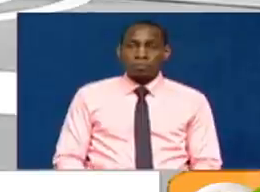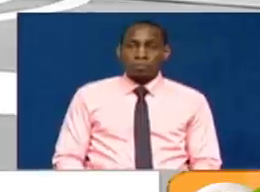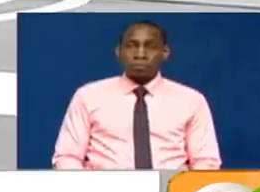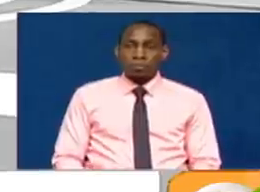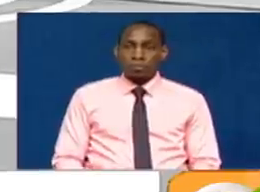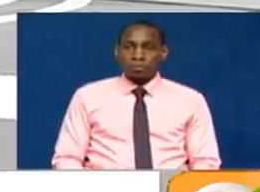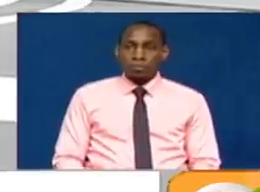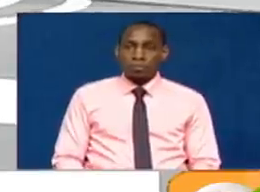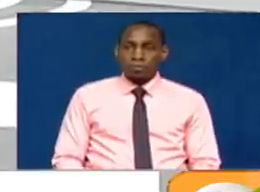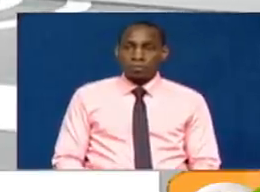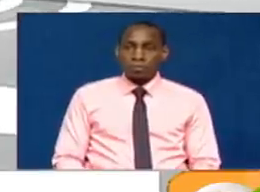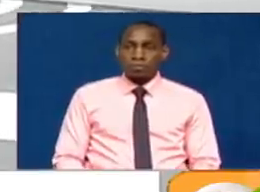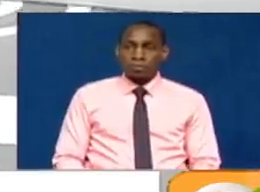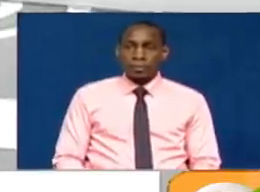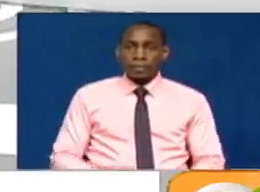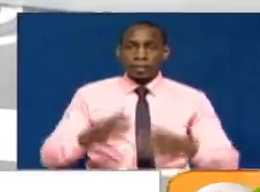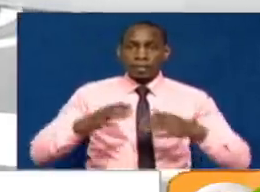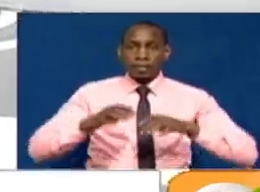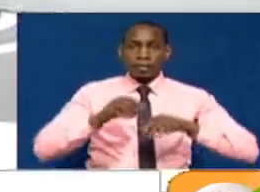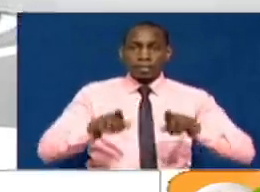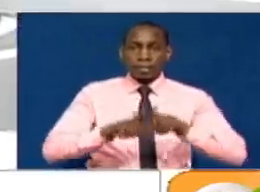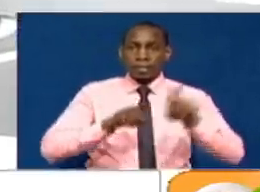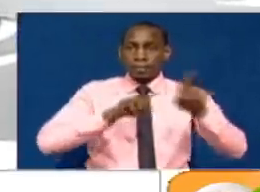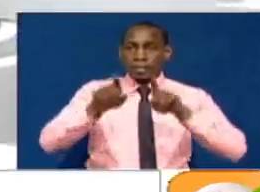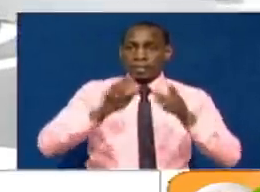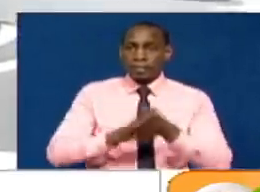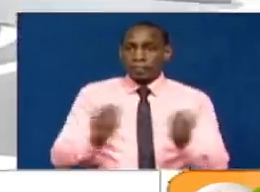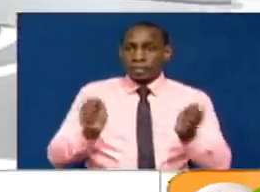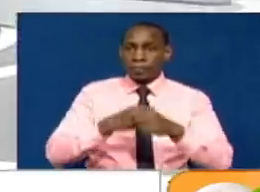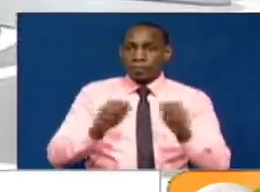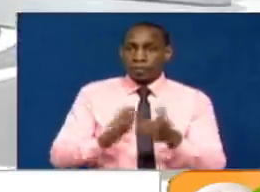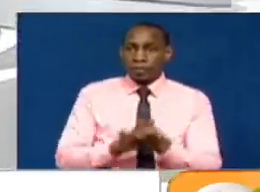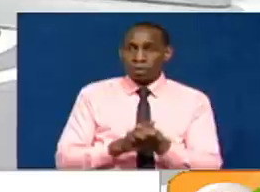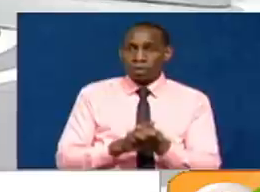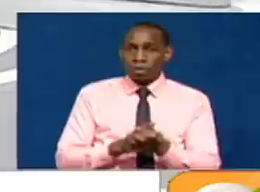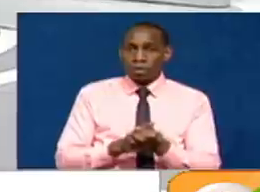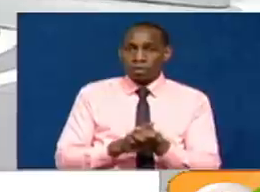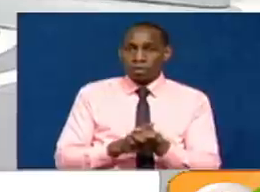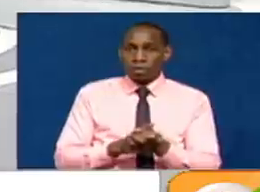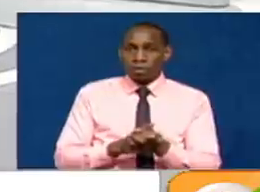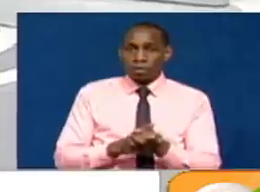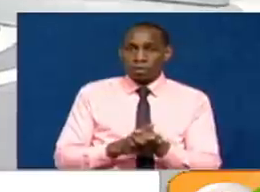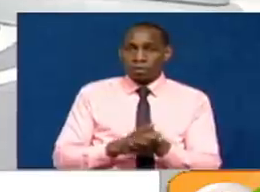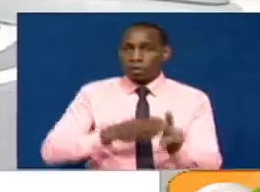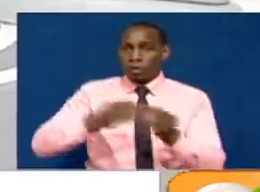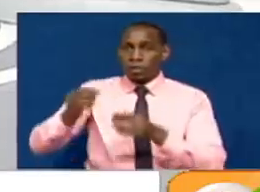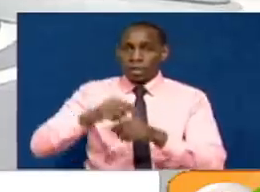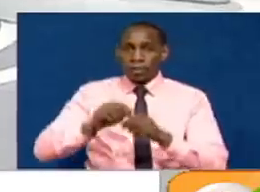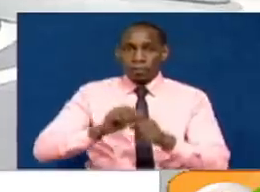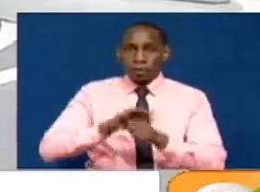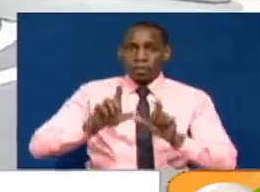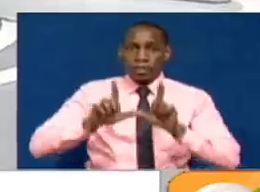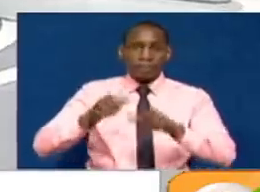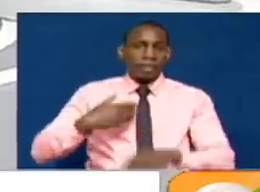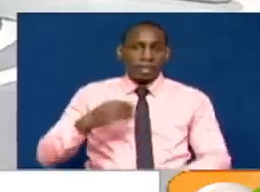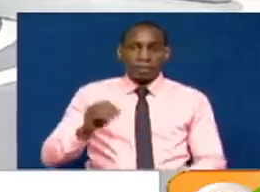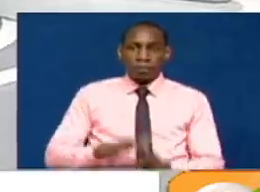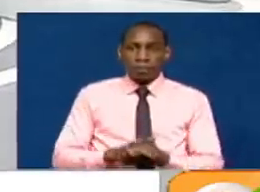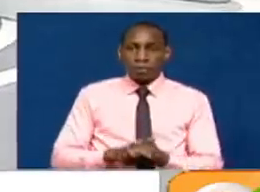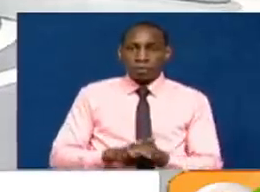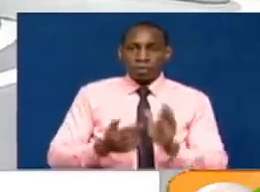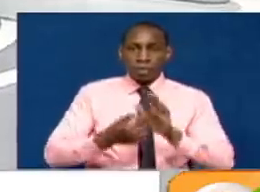Yvonne, also I noticed with traveling, you could not leave without the COVID-19 vaccine certificate. It was important here in Nairobi, it was important